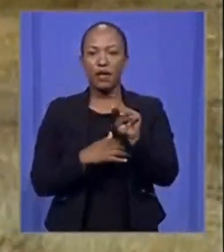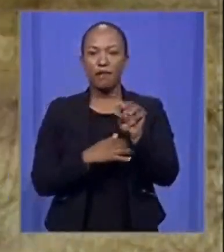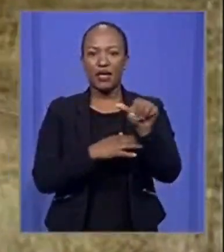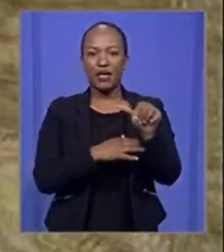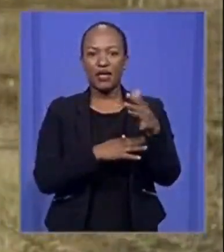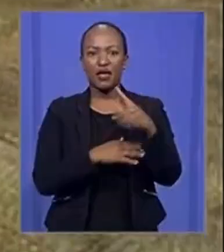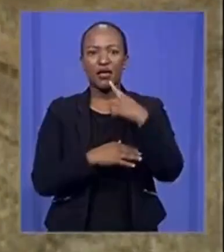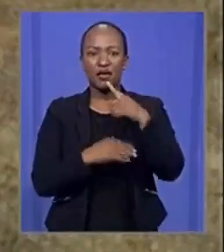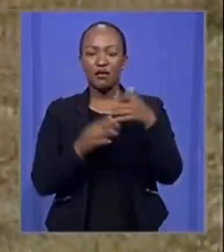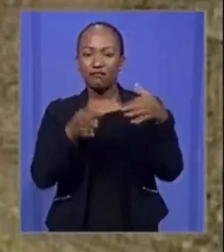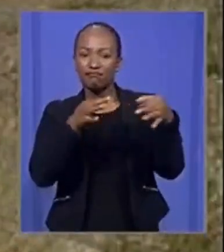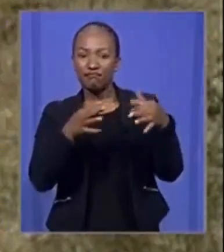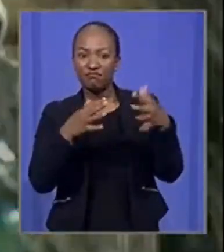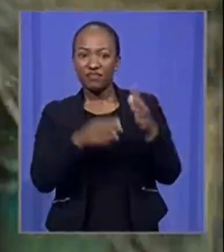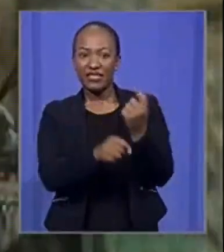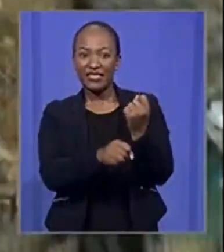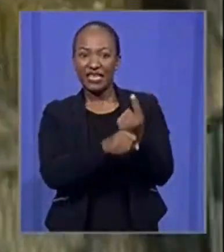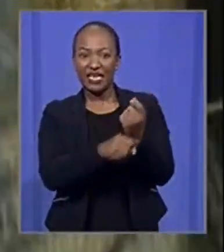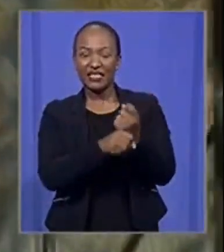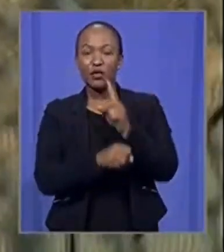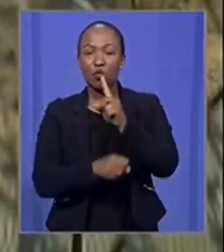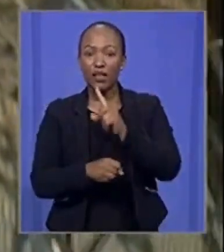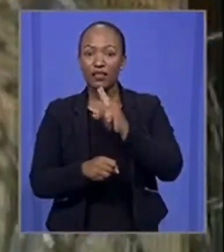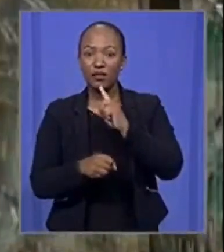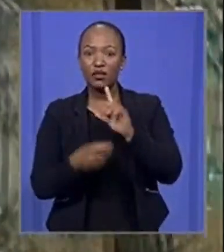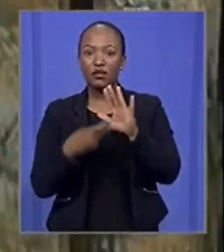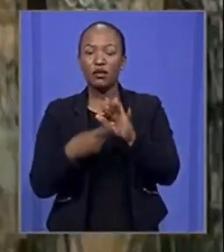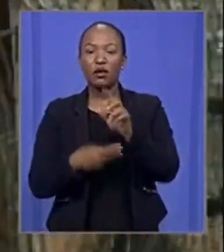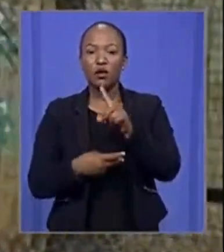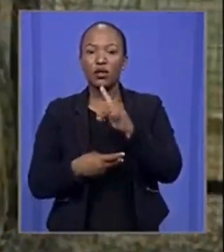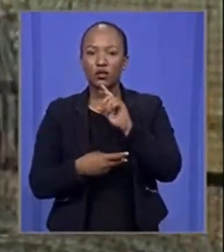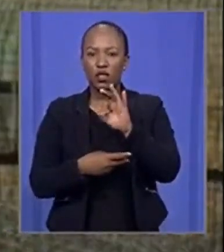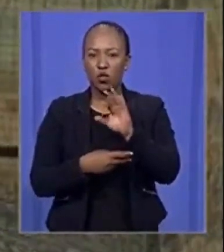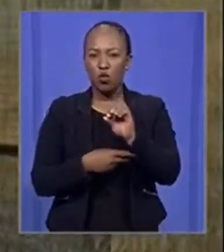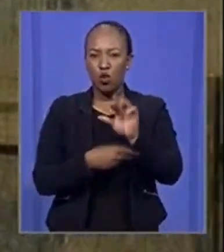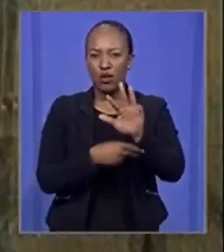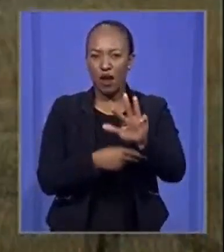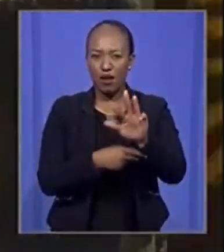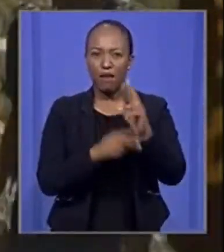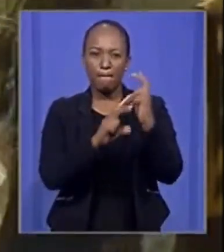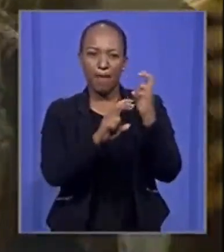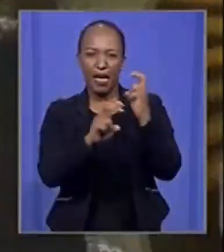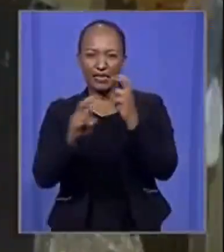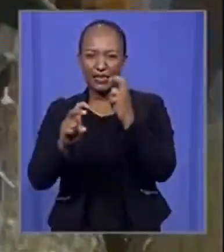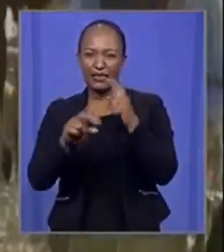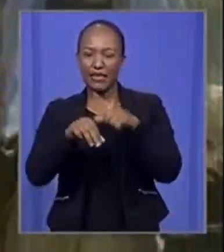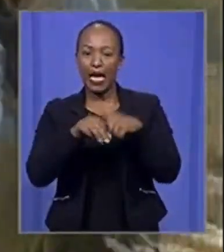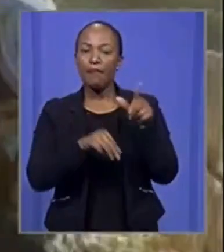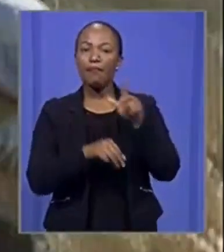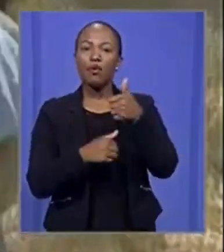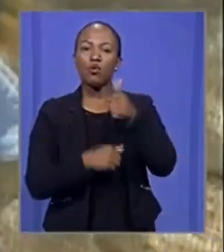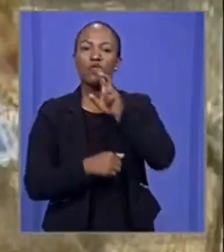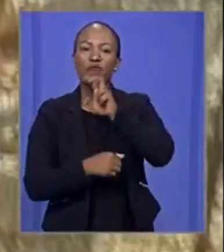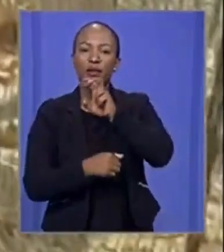e phenyokolotse ditekesi tse sekete le dibese tse sekete 309 ka Paseka